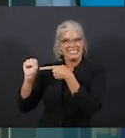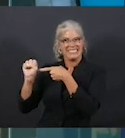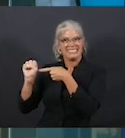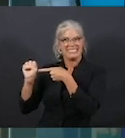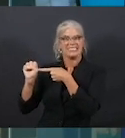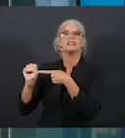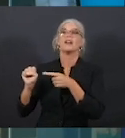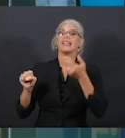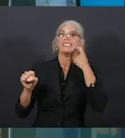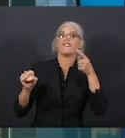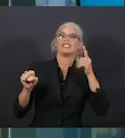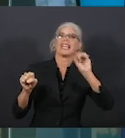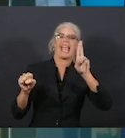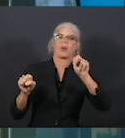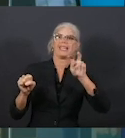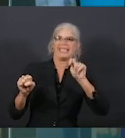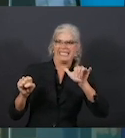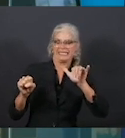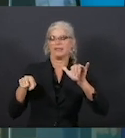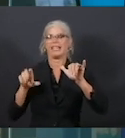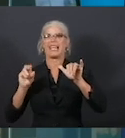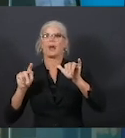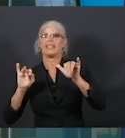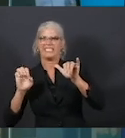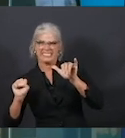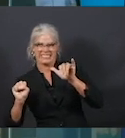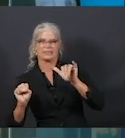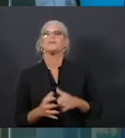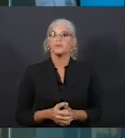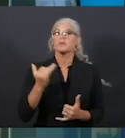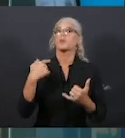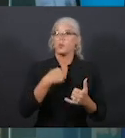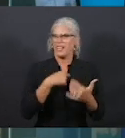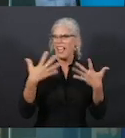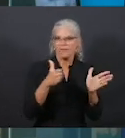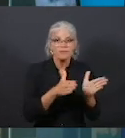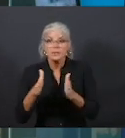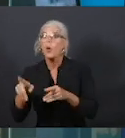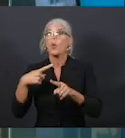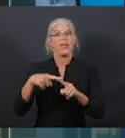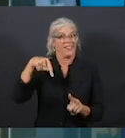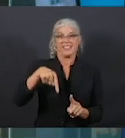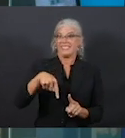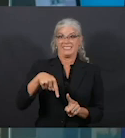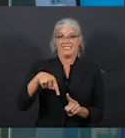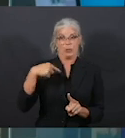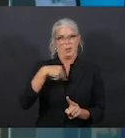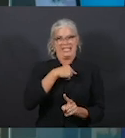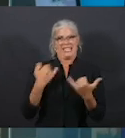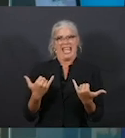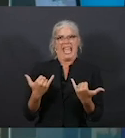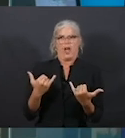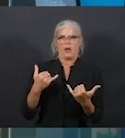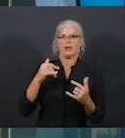have tropical weather. We have prepared, even when this thing wasn't even organized. We marshaled resources